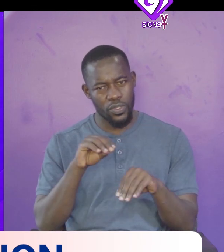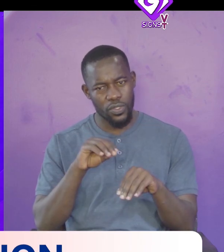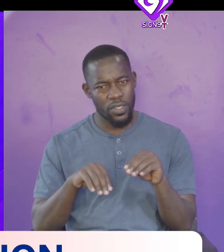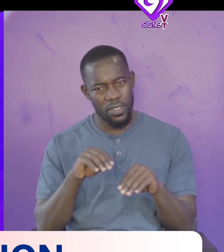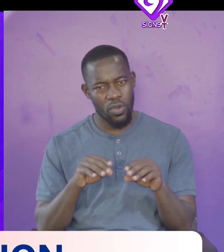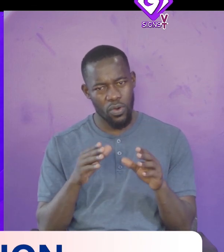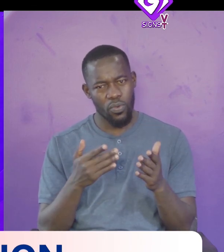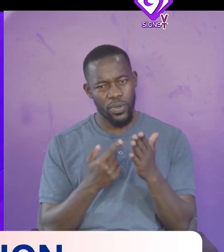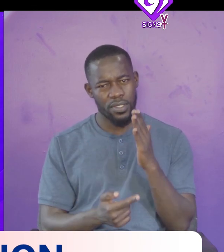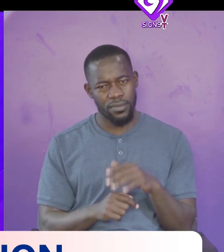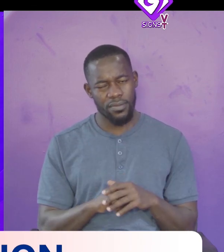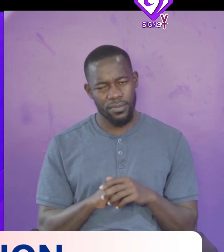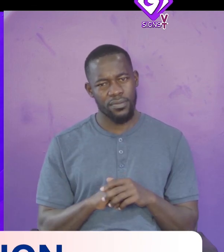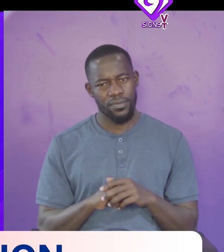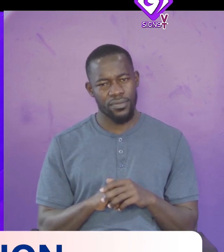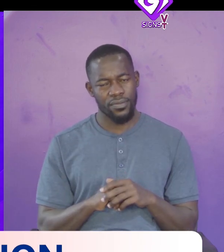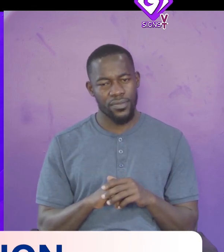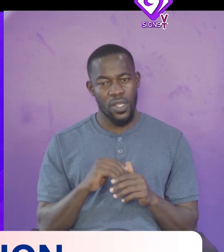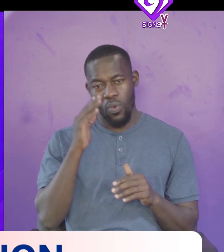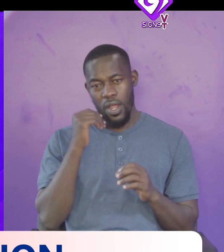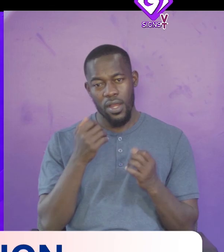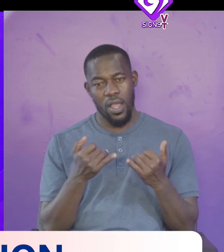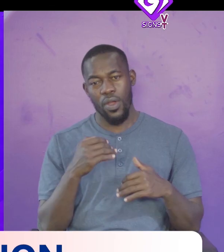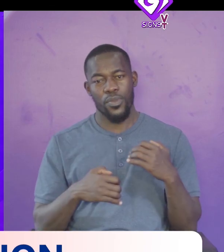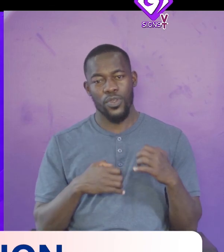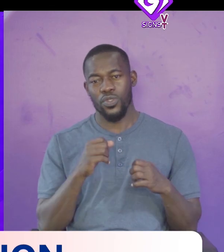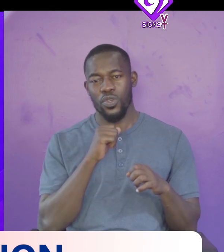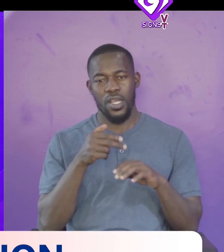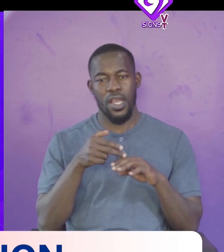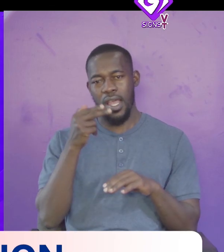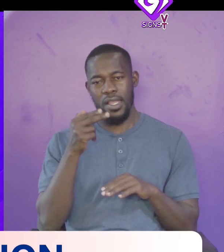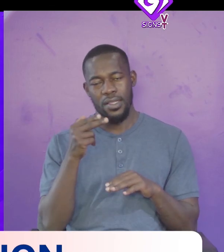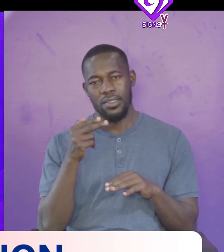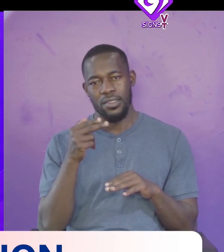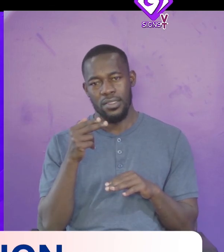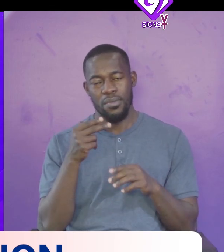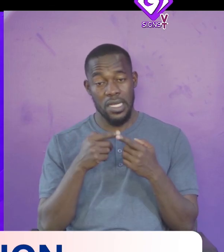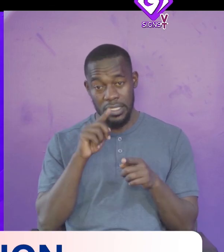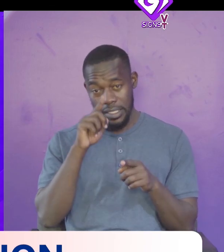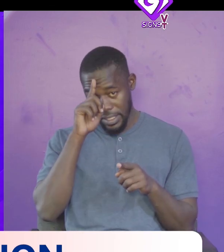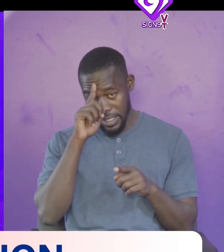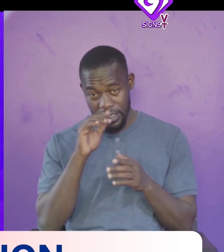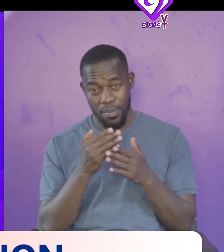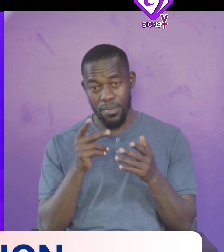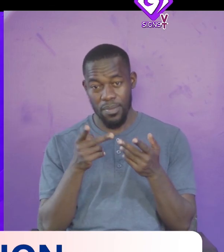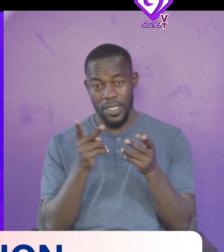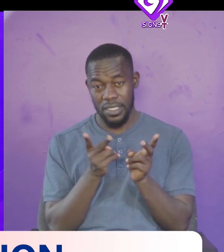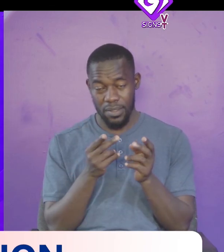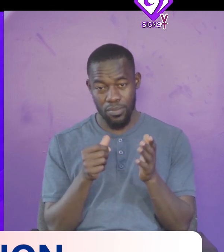vote? Because right now the emotions are not so high, even though it's very serious in some places like